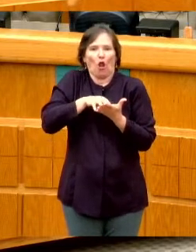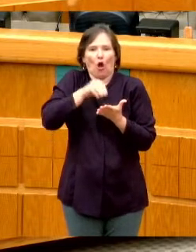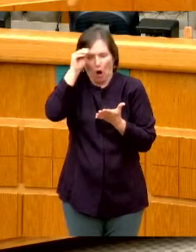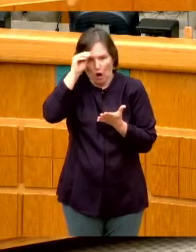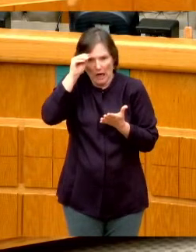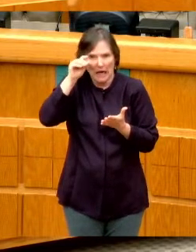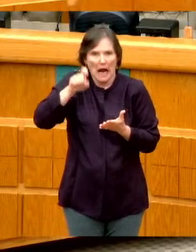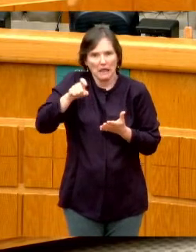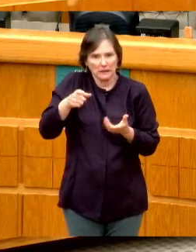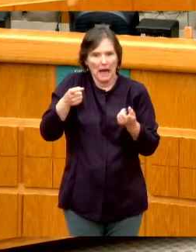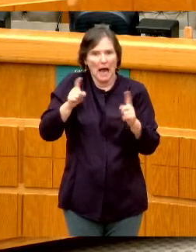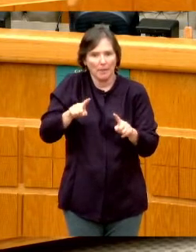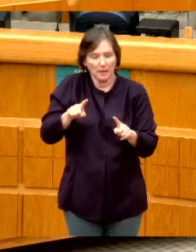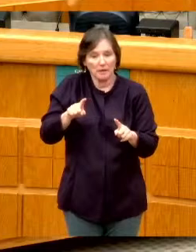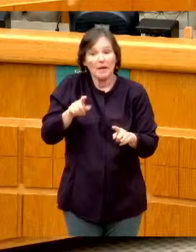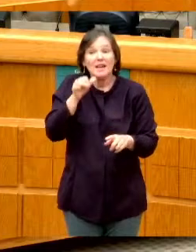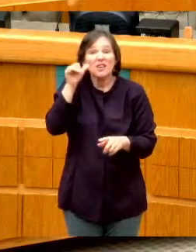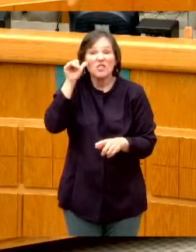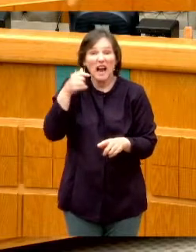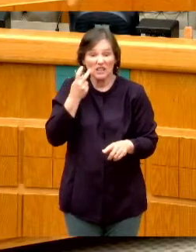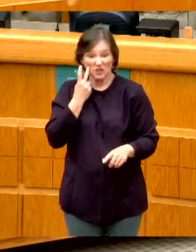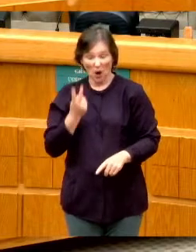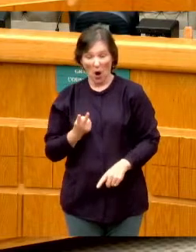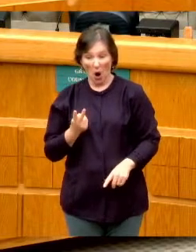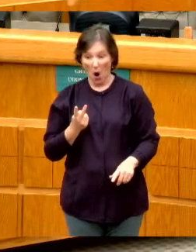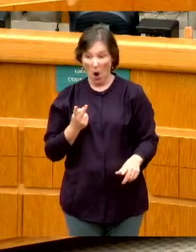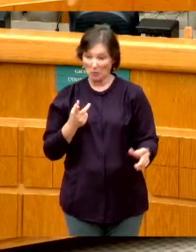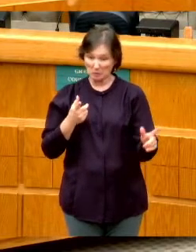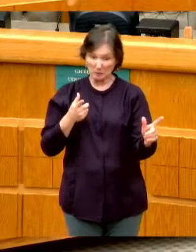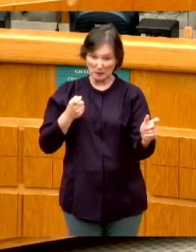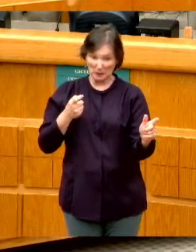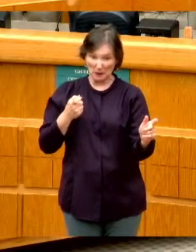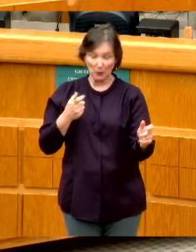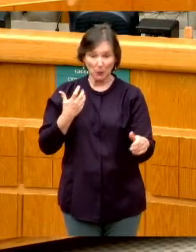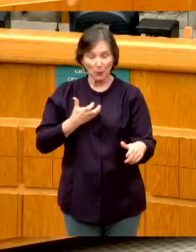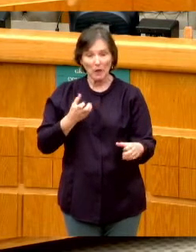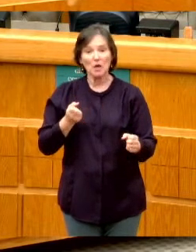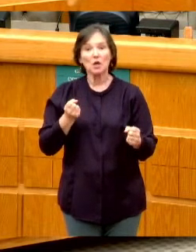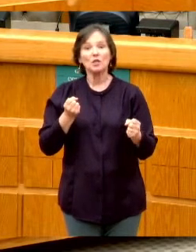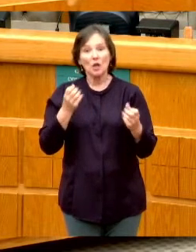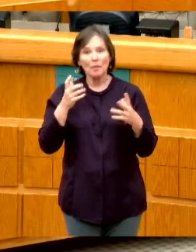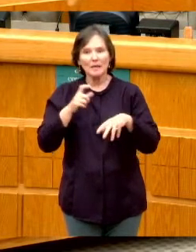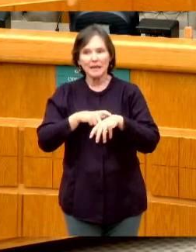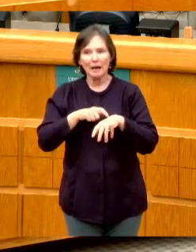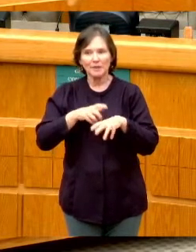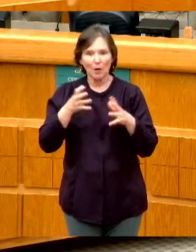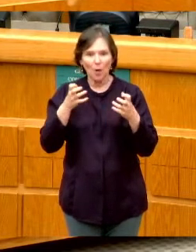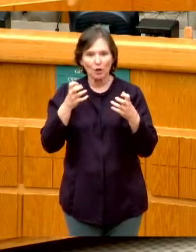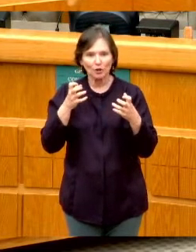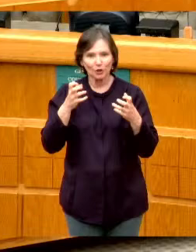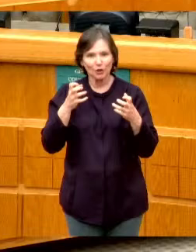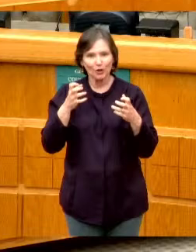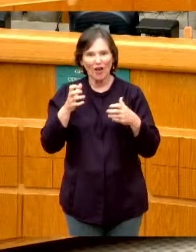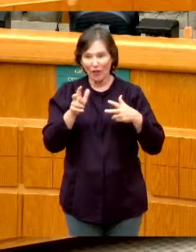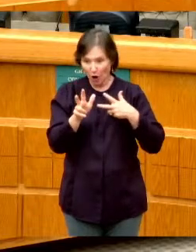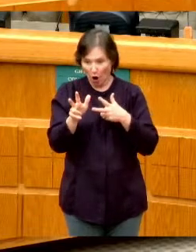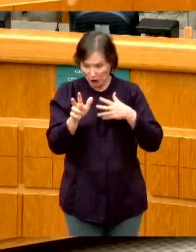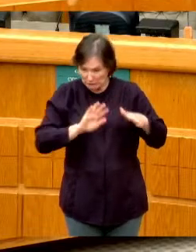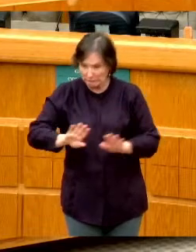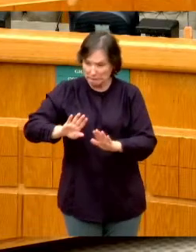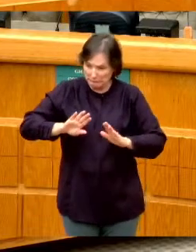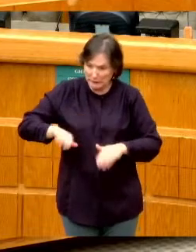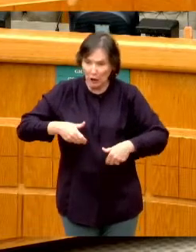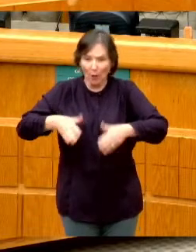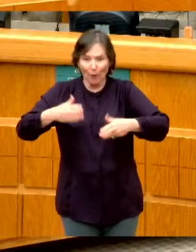I actually witnessed speed. There's so many times that I wish I could just push those cars, let's go.